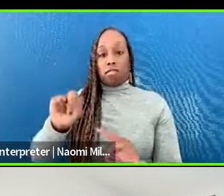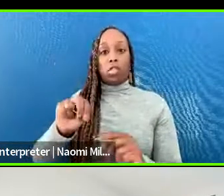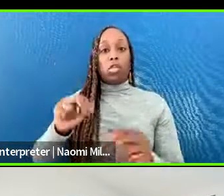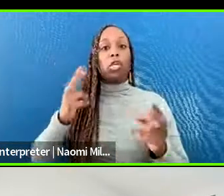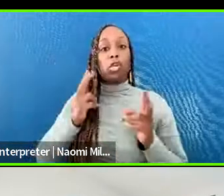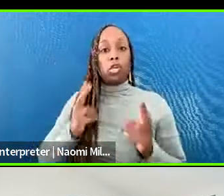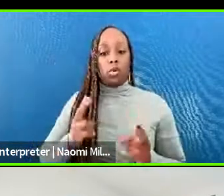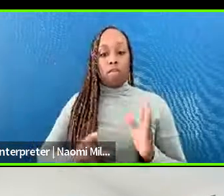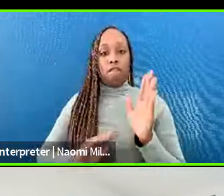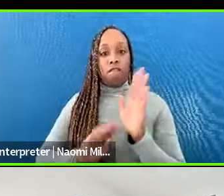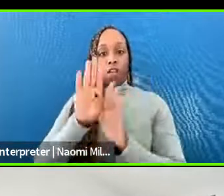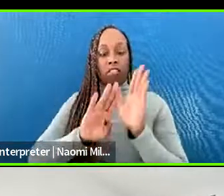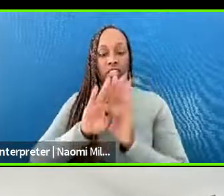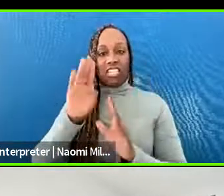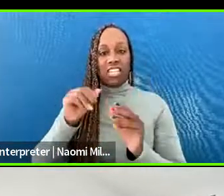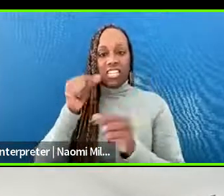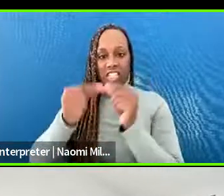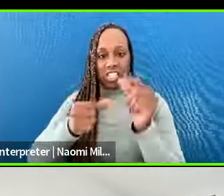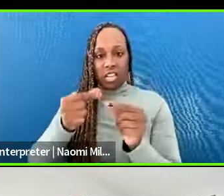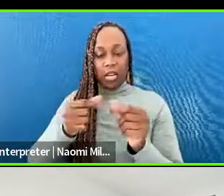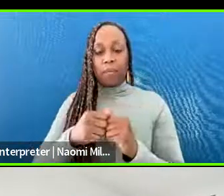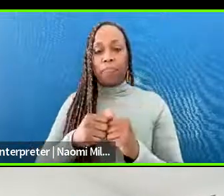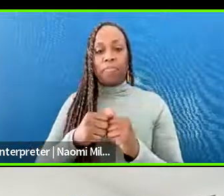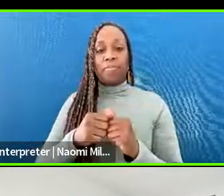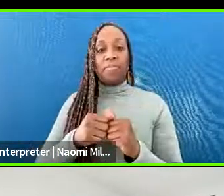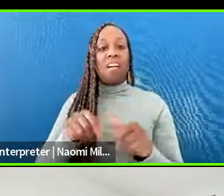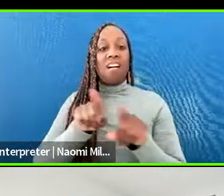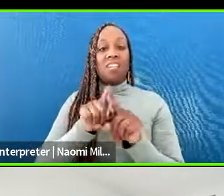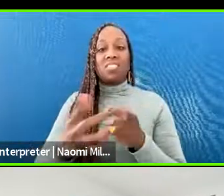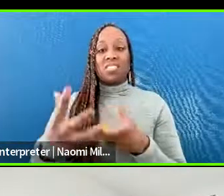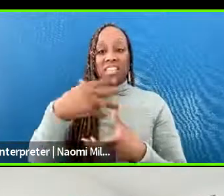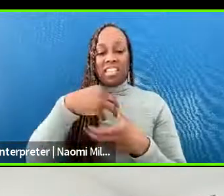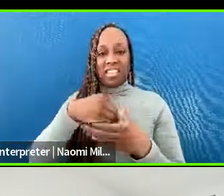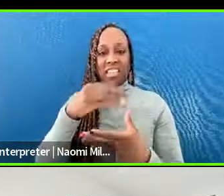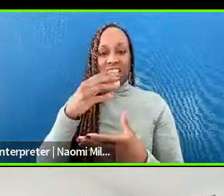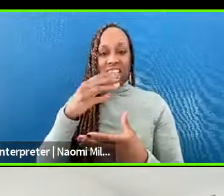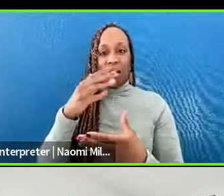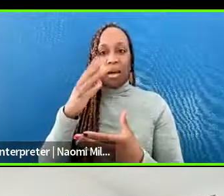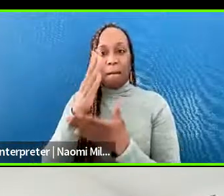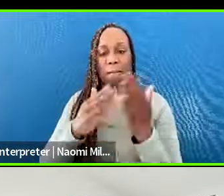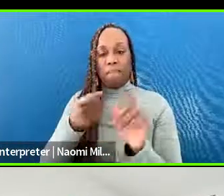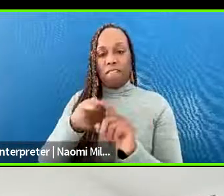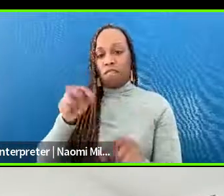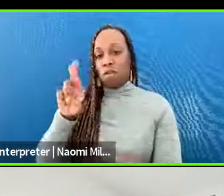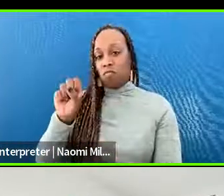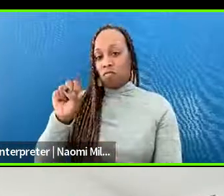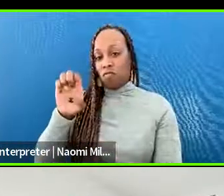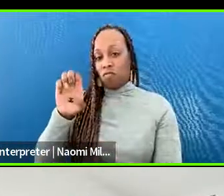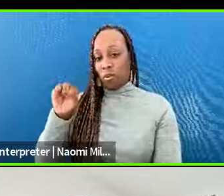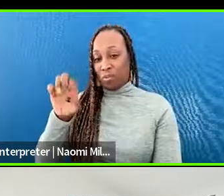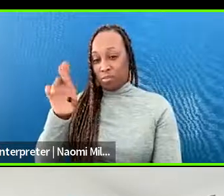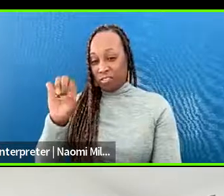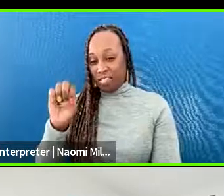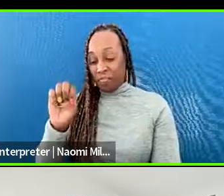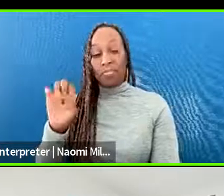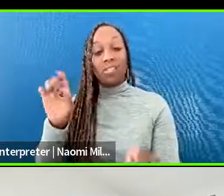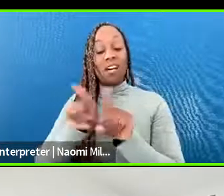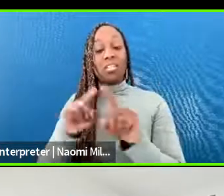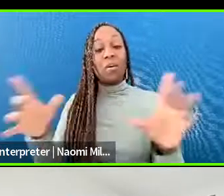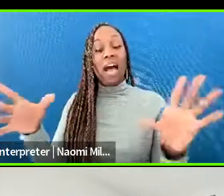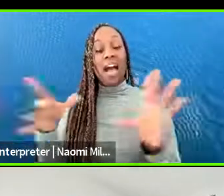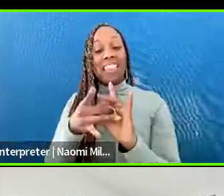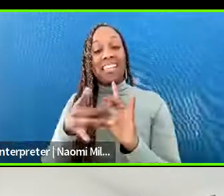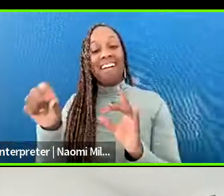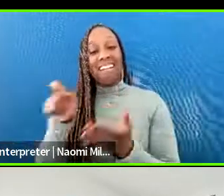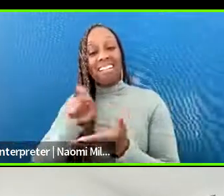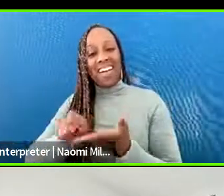address this directly, including a piece by our own Rosemary Garland Thompson. And I also linked an essay that I love by our own Joe